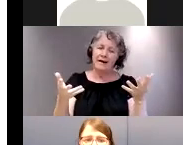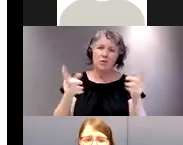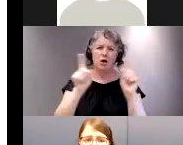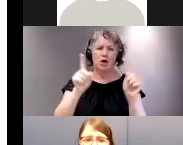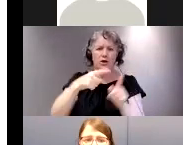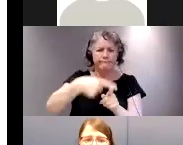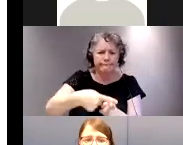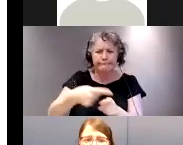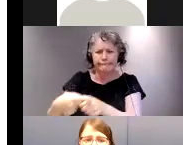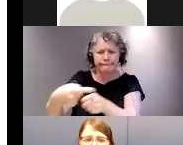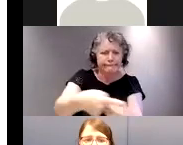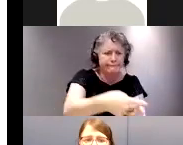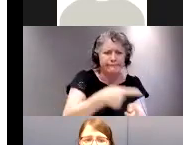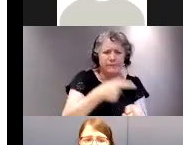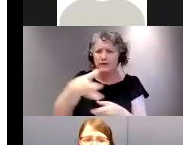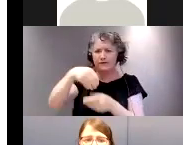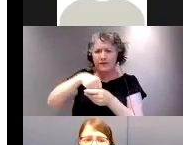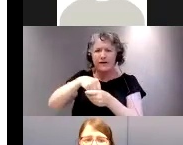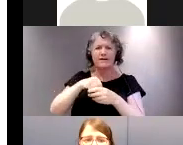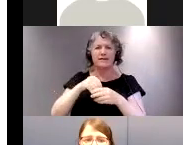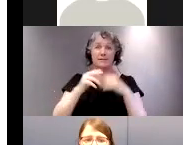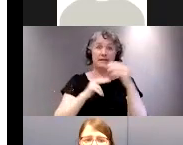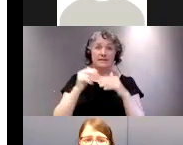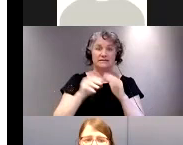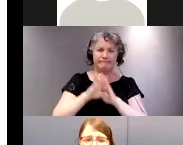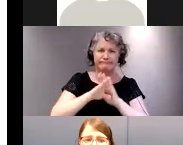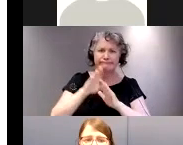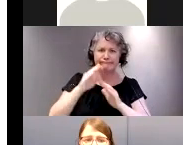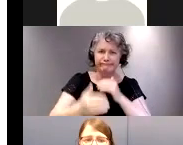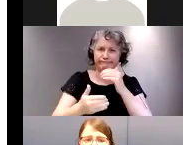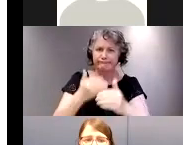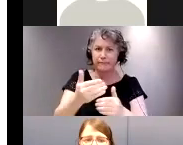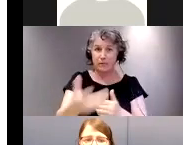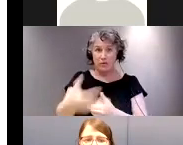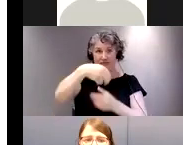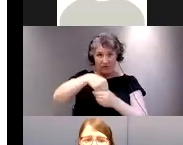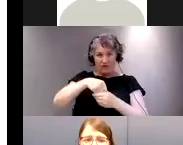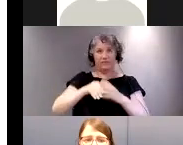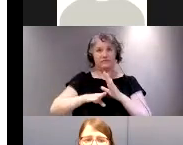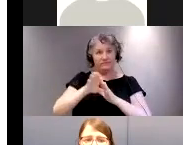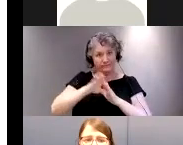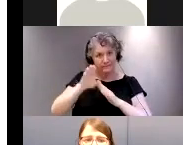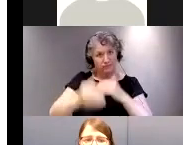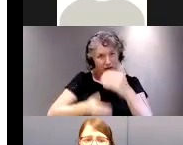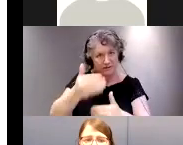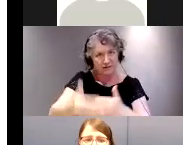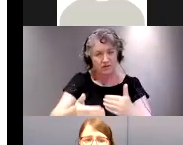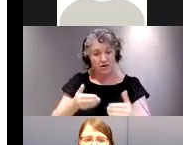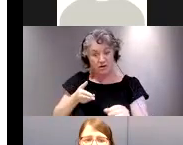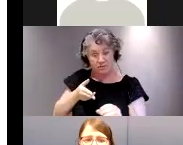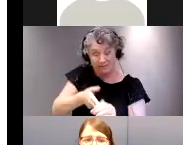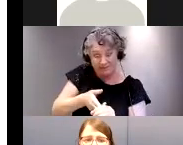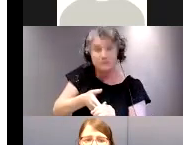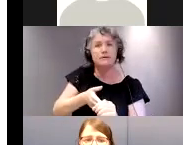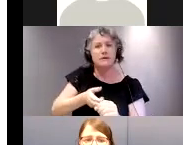can participate in the process and building the process. You are part of building this process. So the participants have a say in when